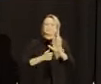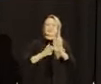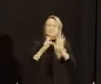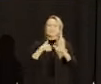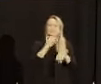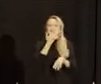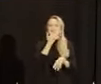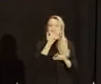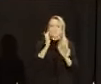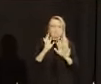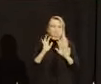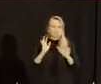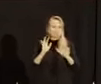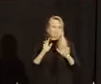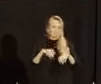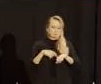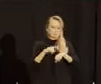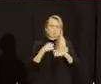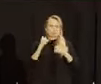worries.